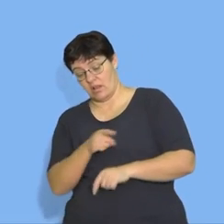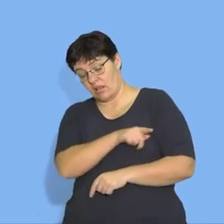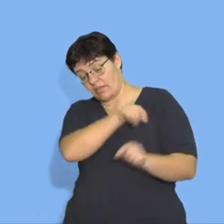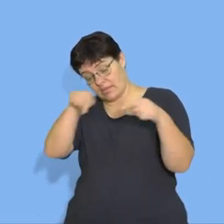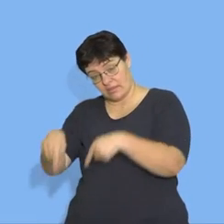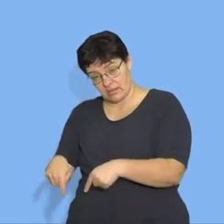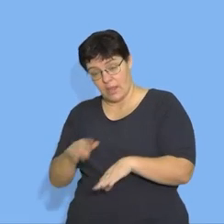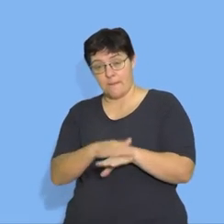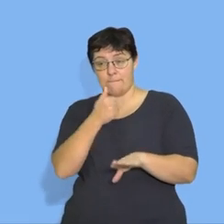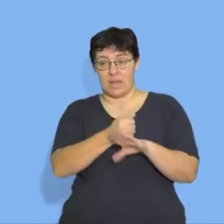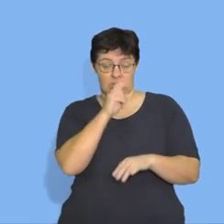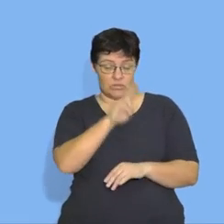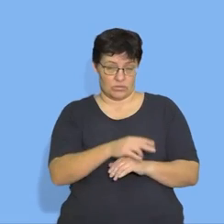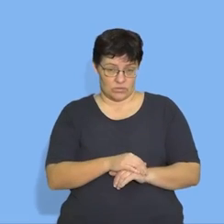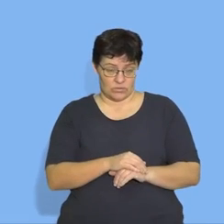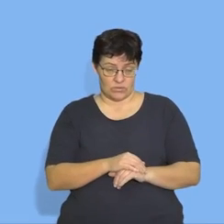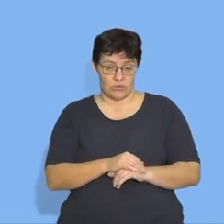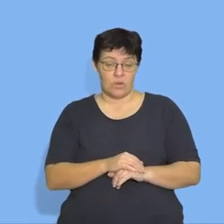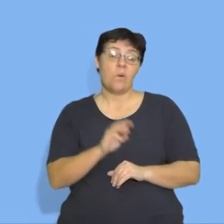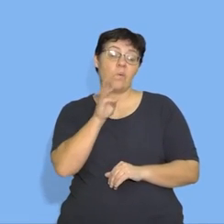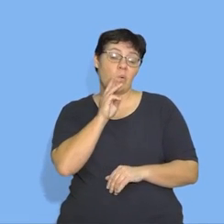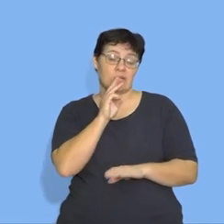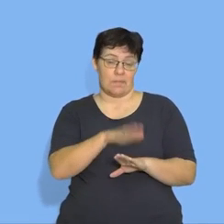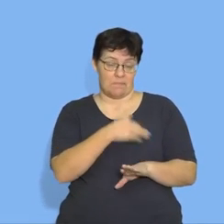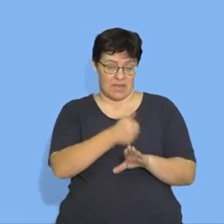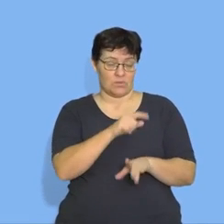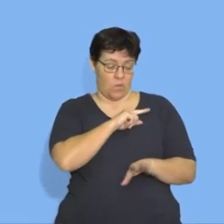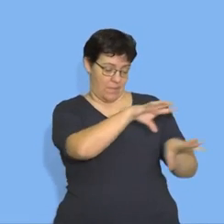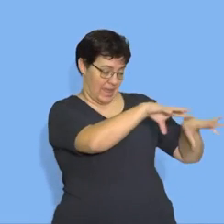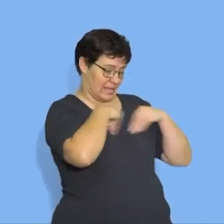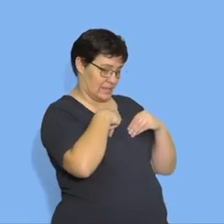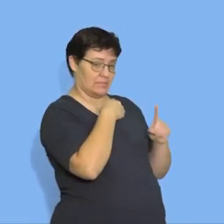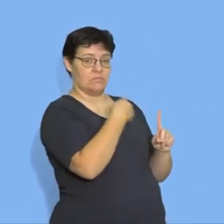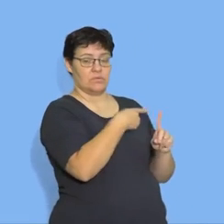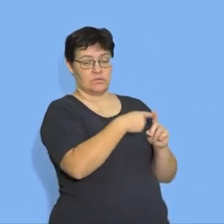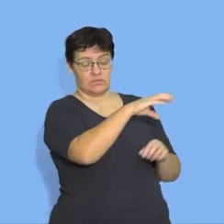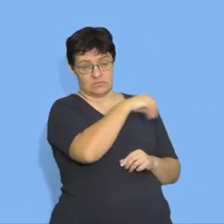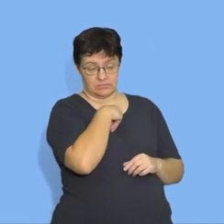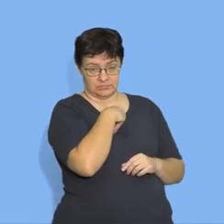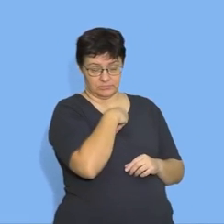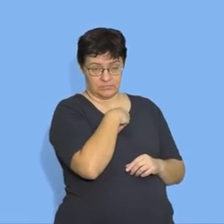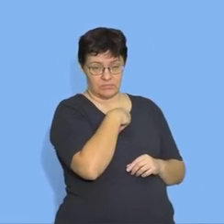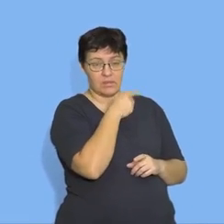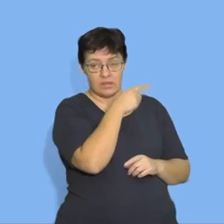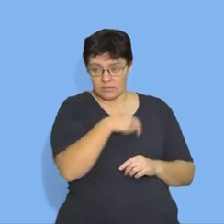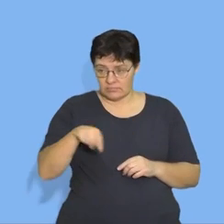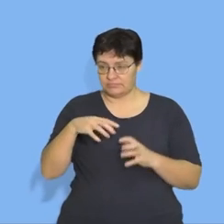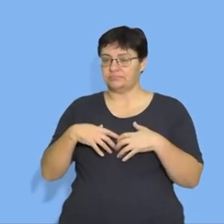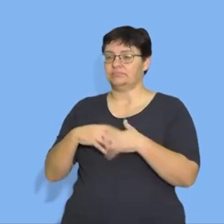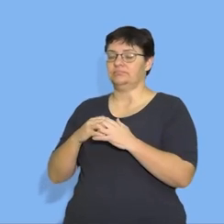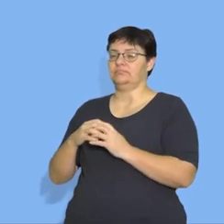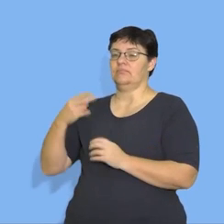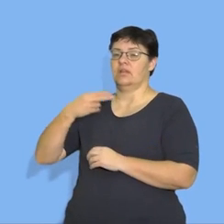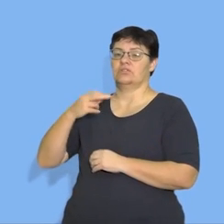now, okay? Water is the base because it is a proton acceptor. So if it accepts a proton, it forms a conjugate